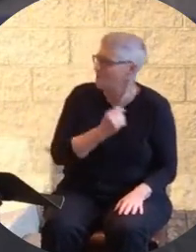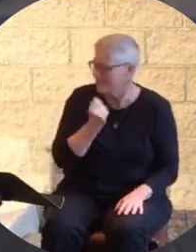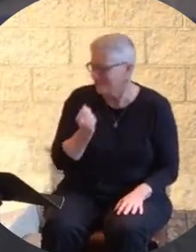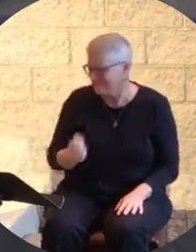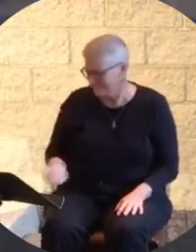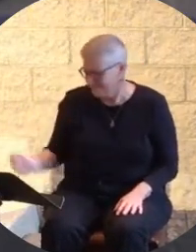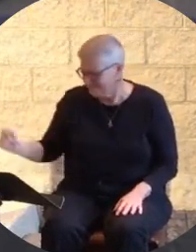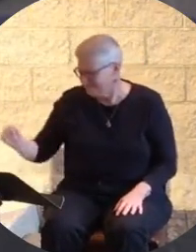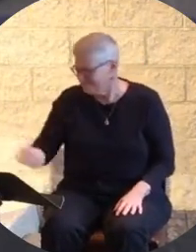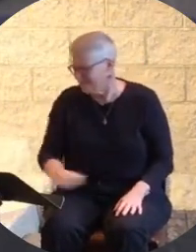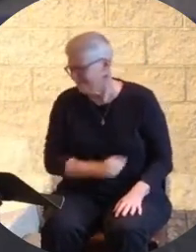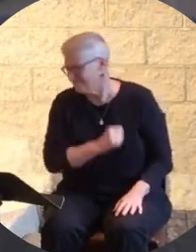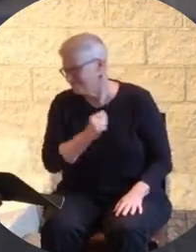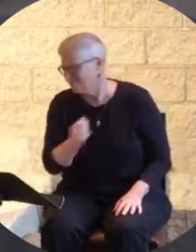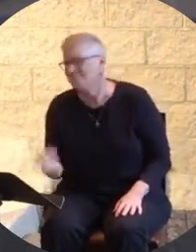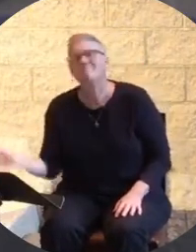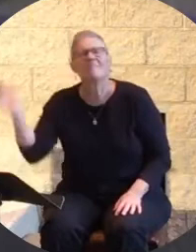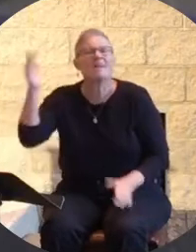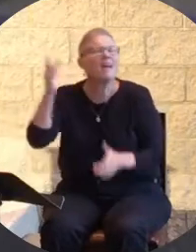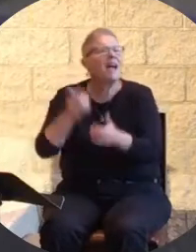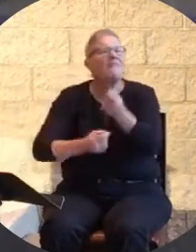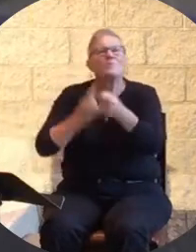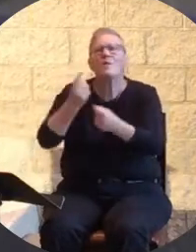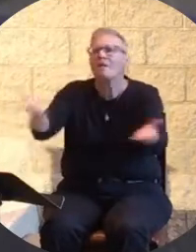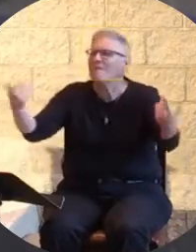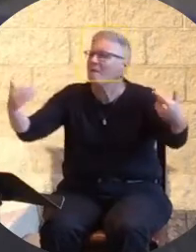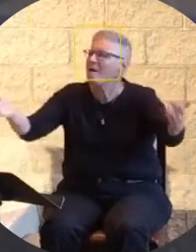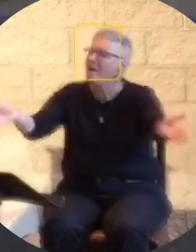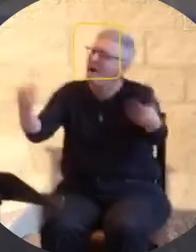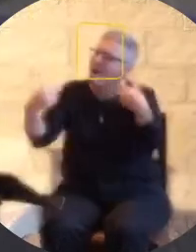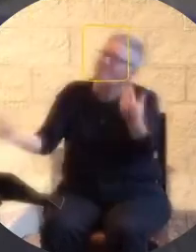yeah. Oh, everybody rise